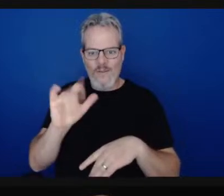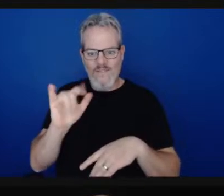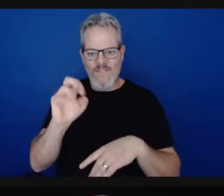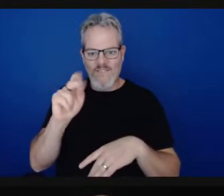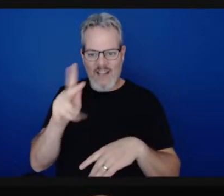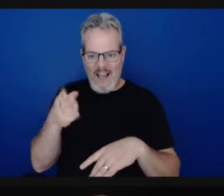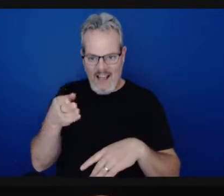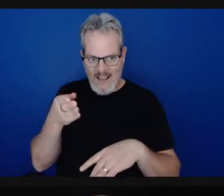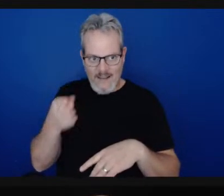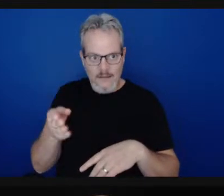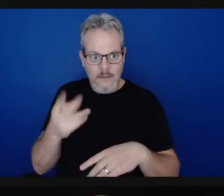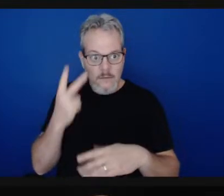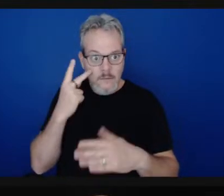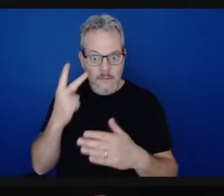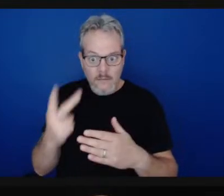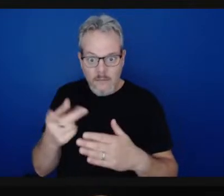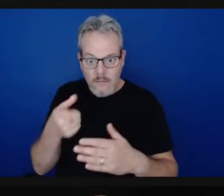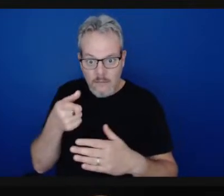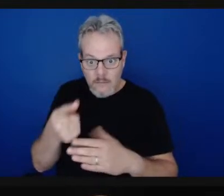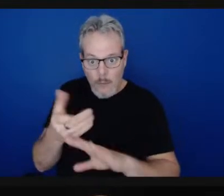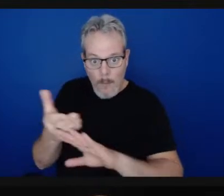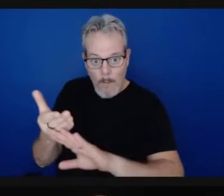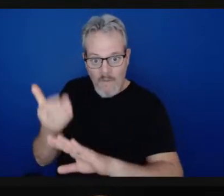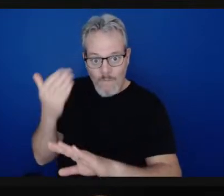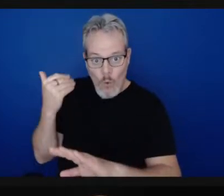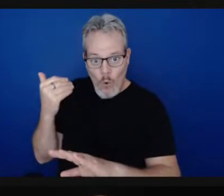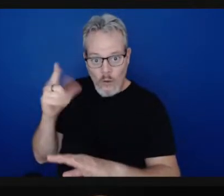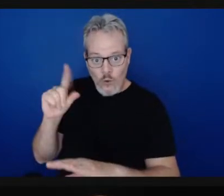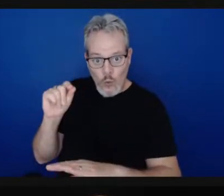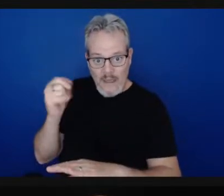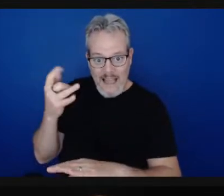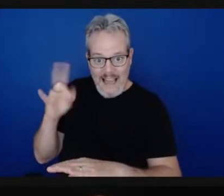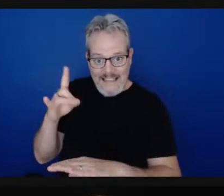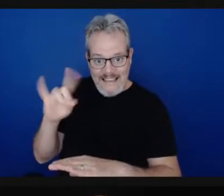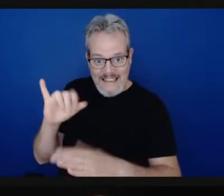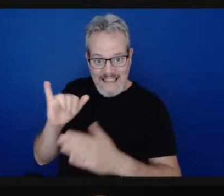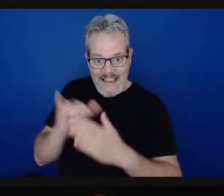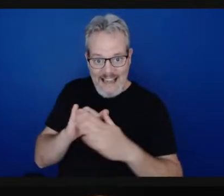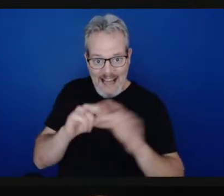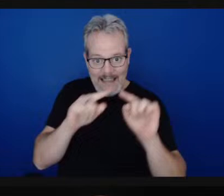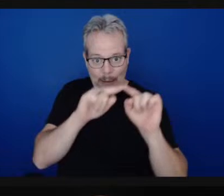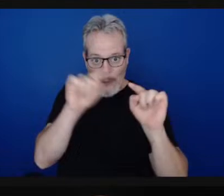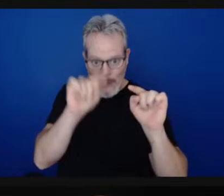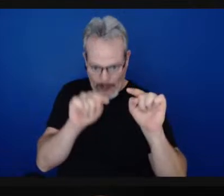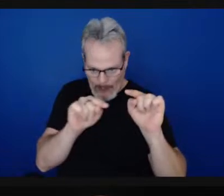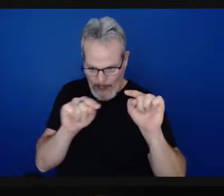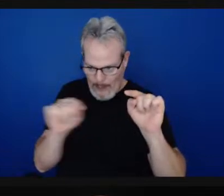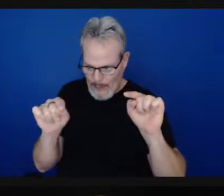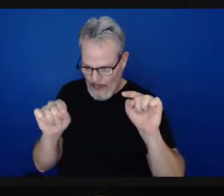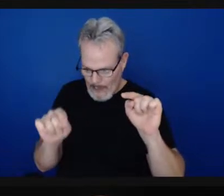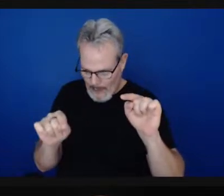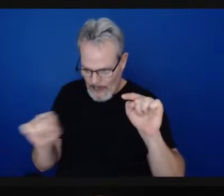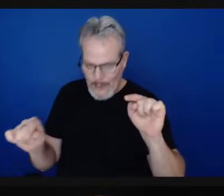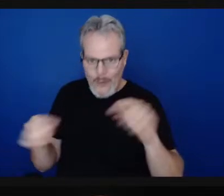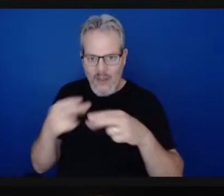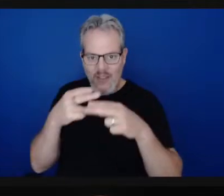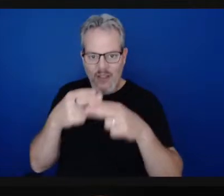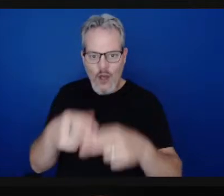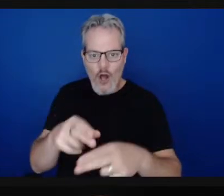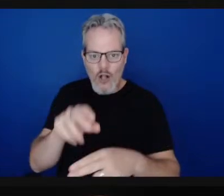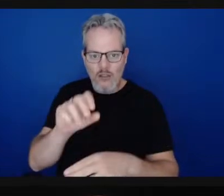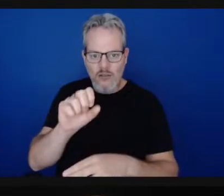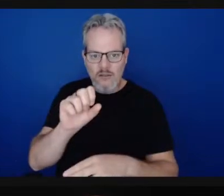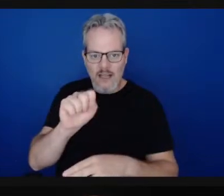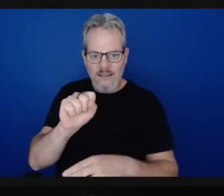out how before 2018, the South Flank had these occasional bursts of what they called slow slip events, sometimes referred to